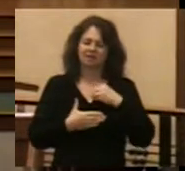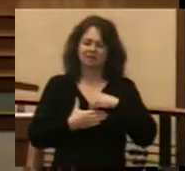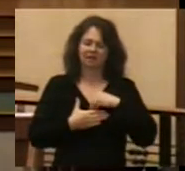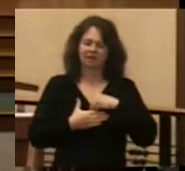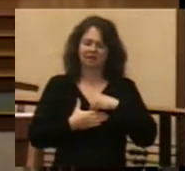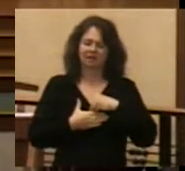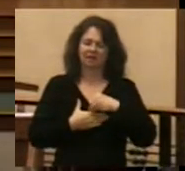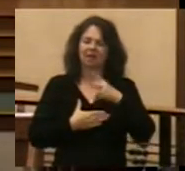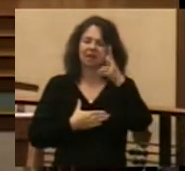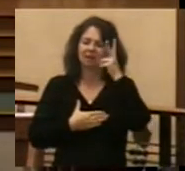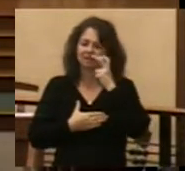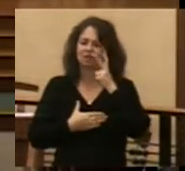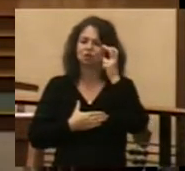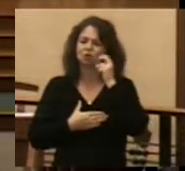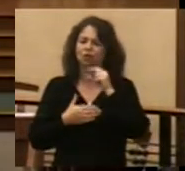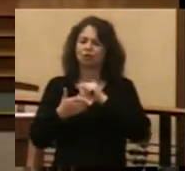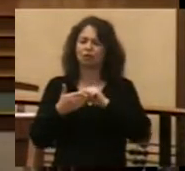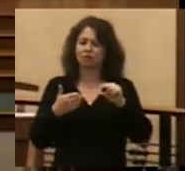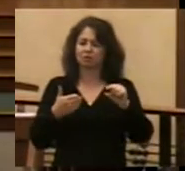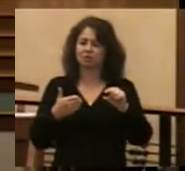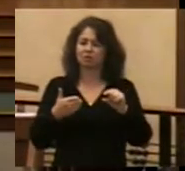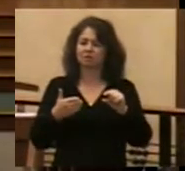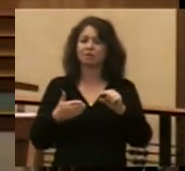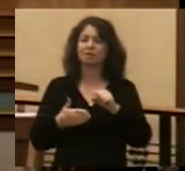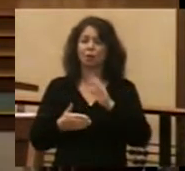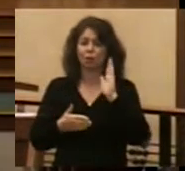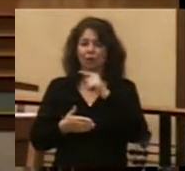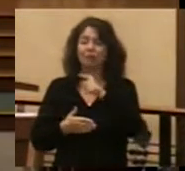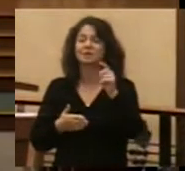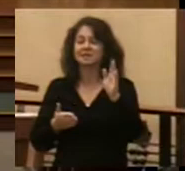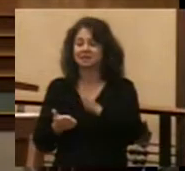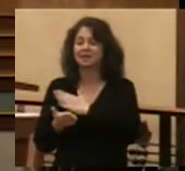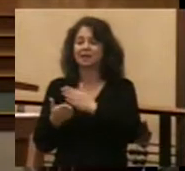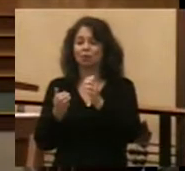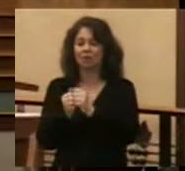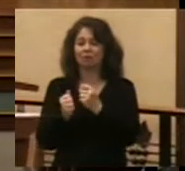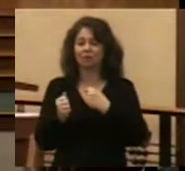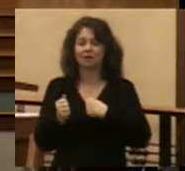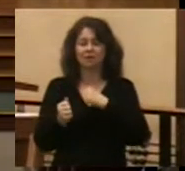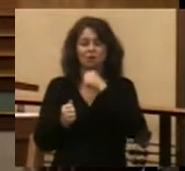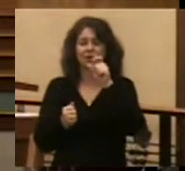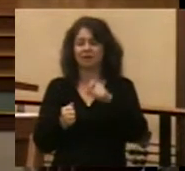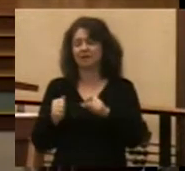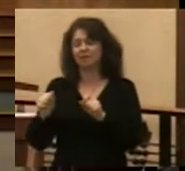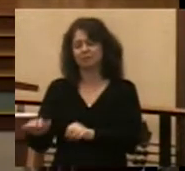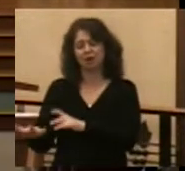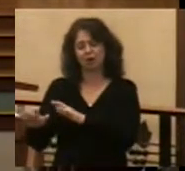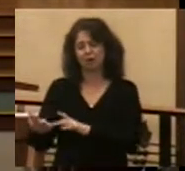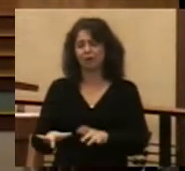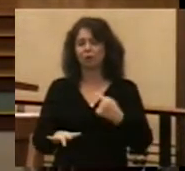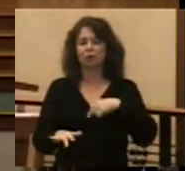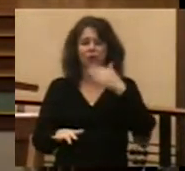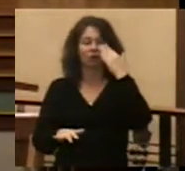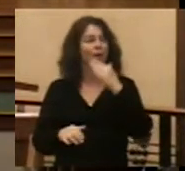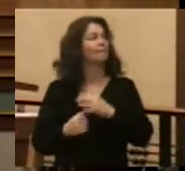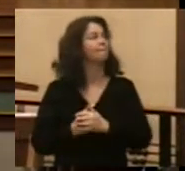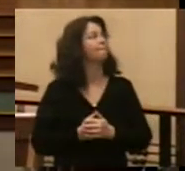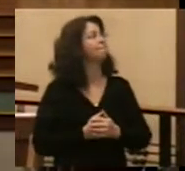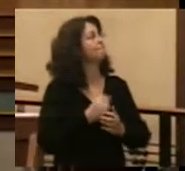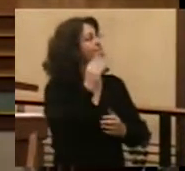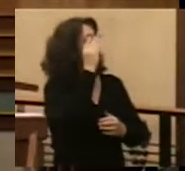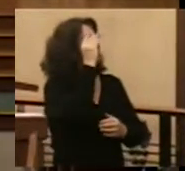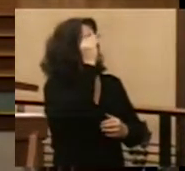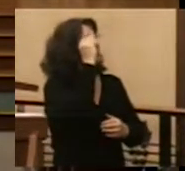Listen to those verses. Actually, will you just sing them with me? We don't need the organ or piano. We know this by